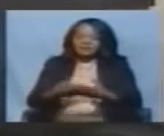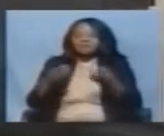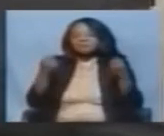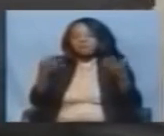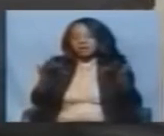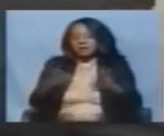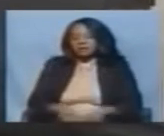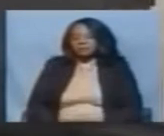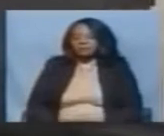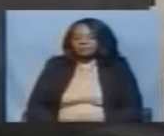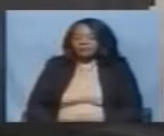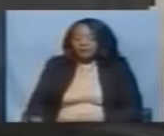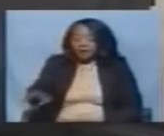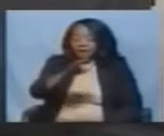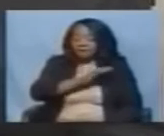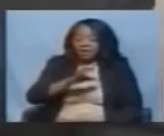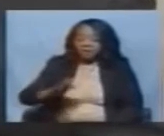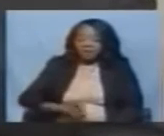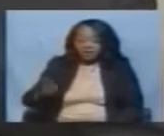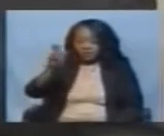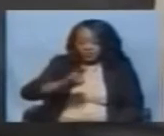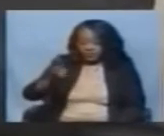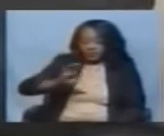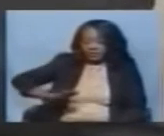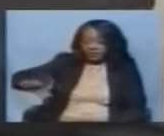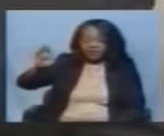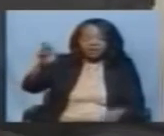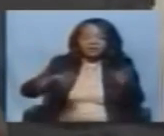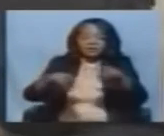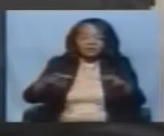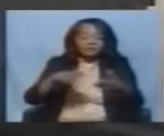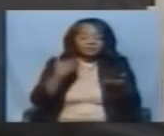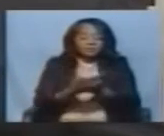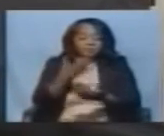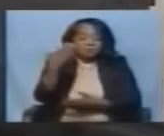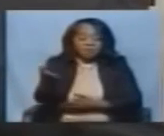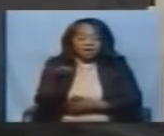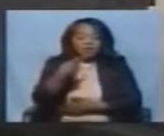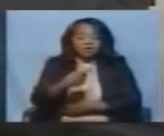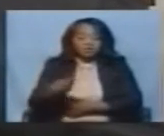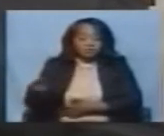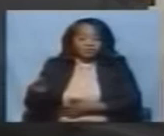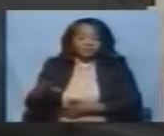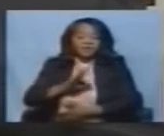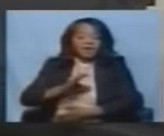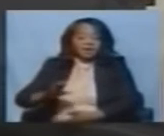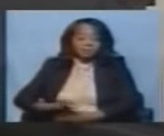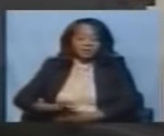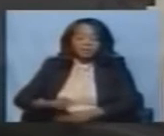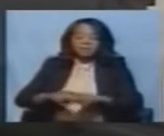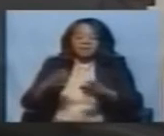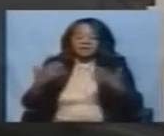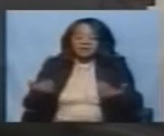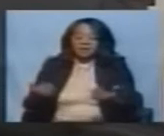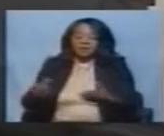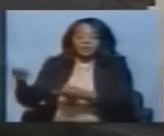But you see, firms would still rather use their relatives to purchase for unknown reasons. So we are coming on afresh, and